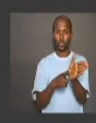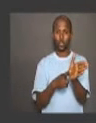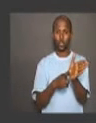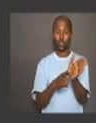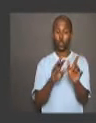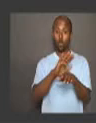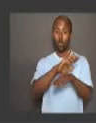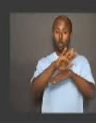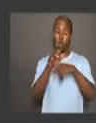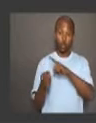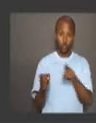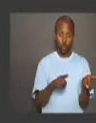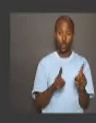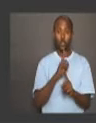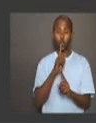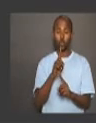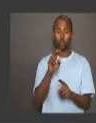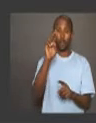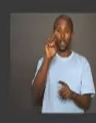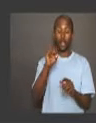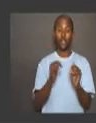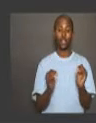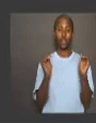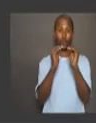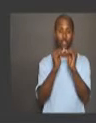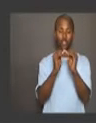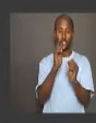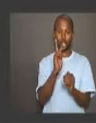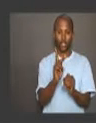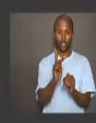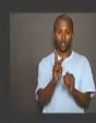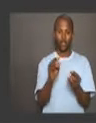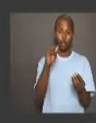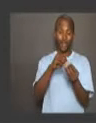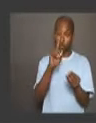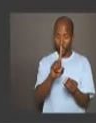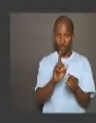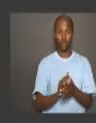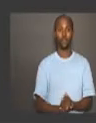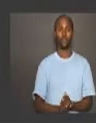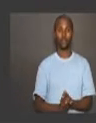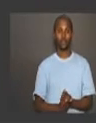is also true for n equals k plus 1.